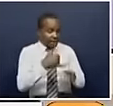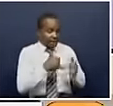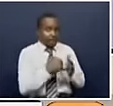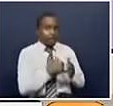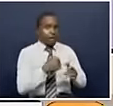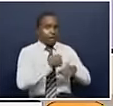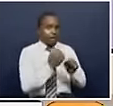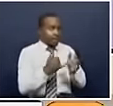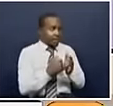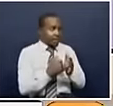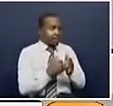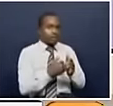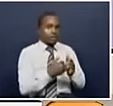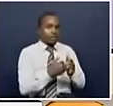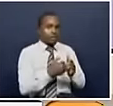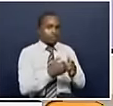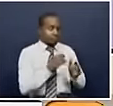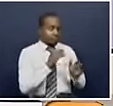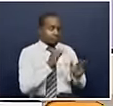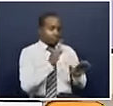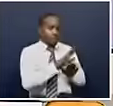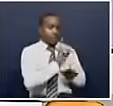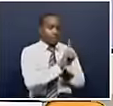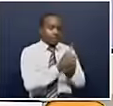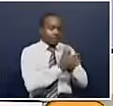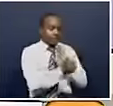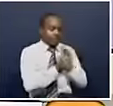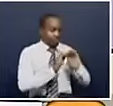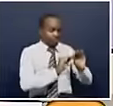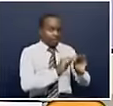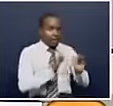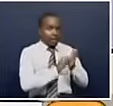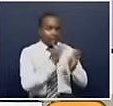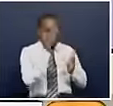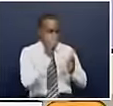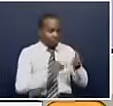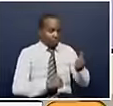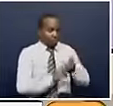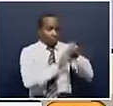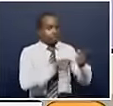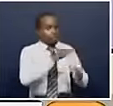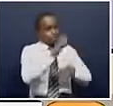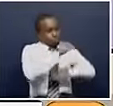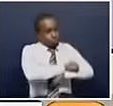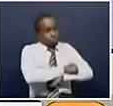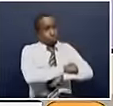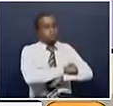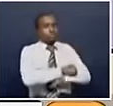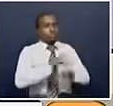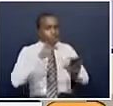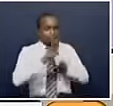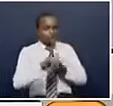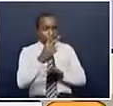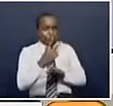have made it end to end. So stage one, we skill you. That's why you're giving a scholarship to go to school, acquire a skill. Stage two,